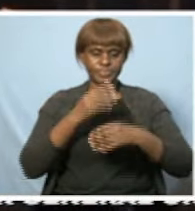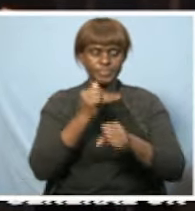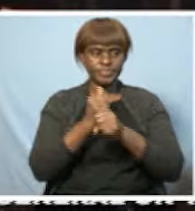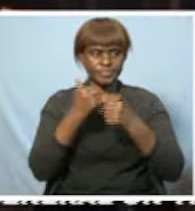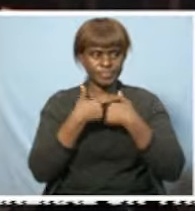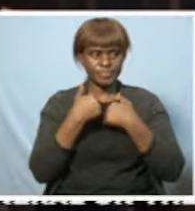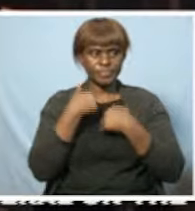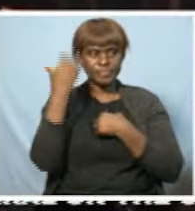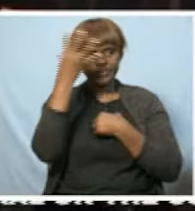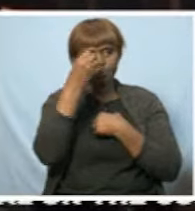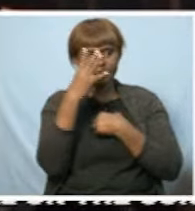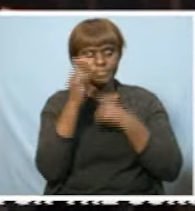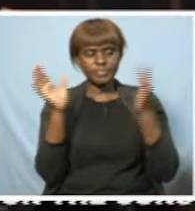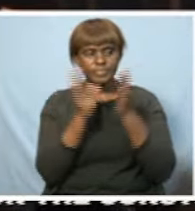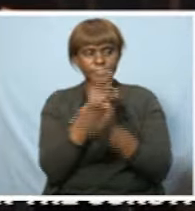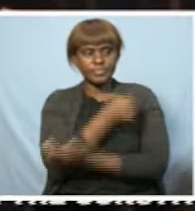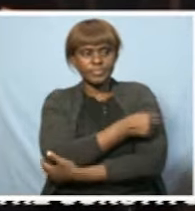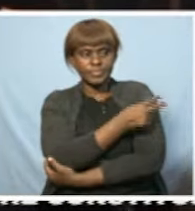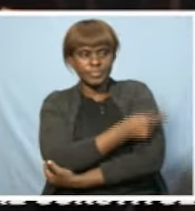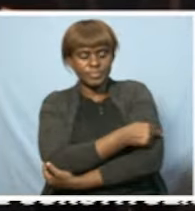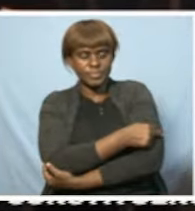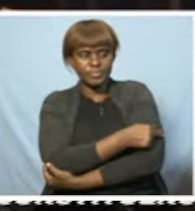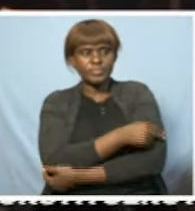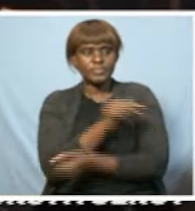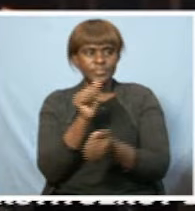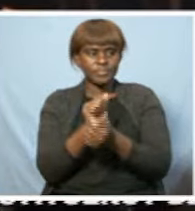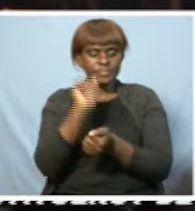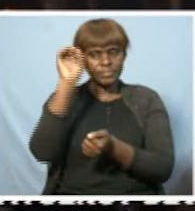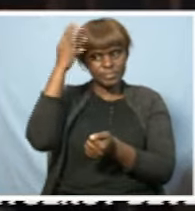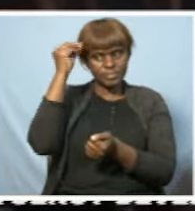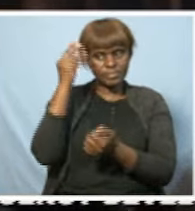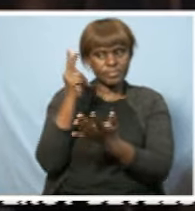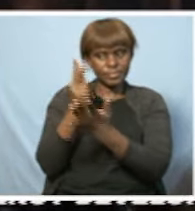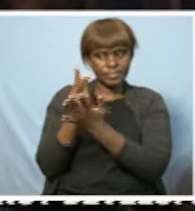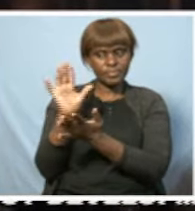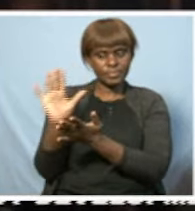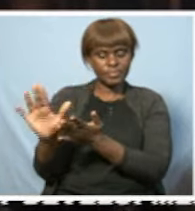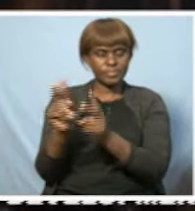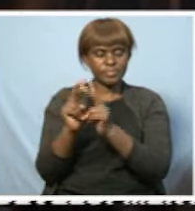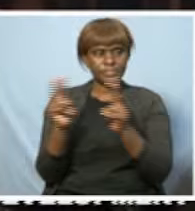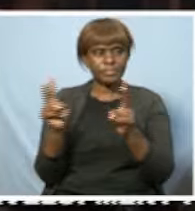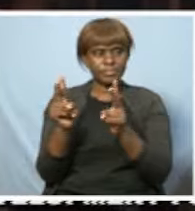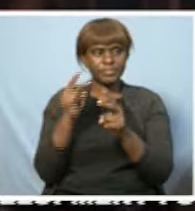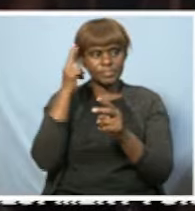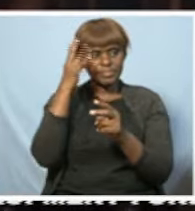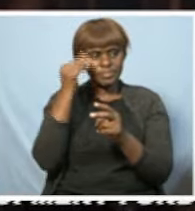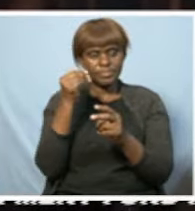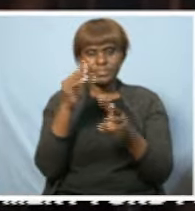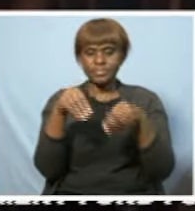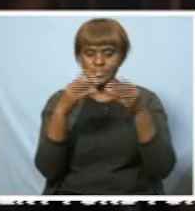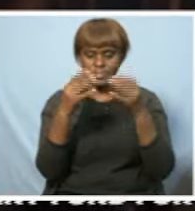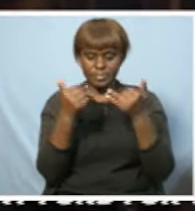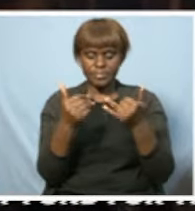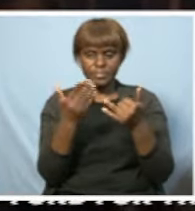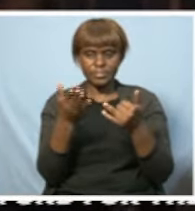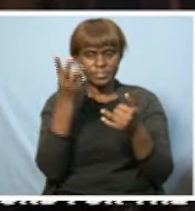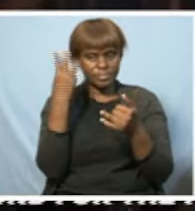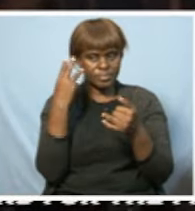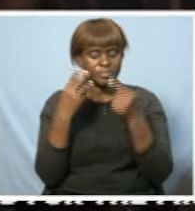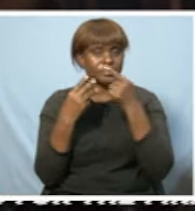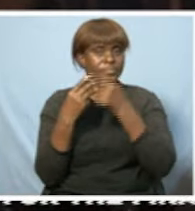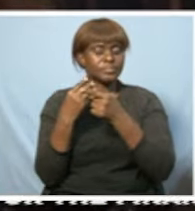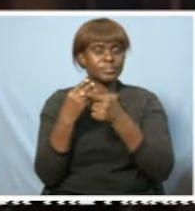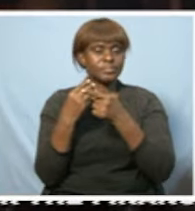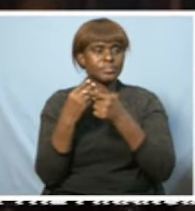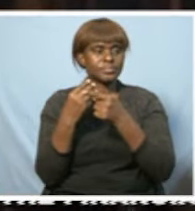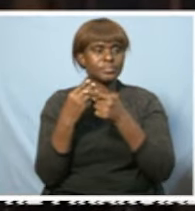beautiful mini hospital with an ambulance bay. So the reasons that we were given was that